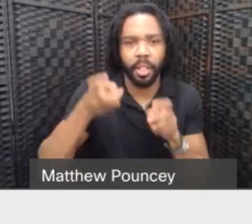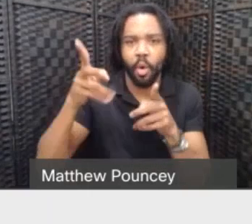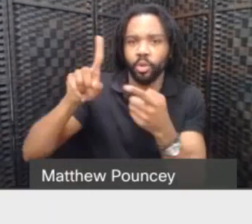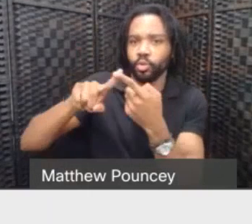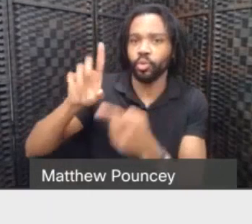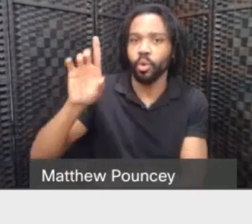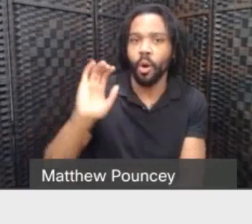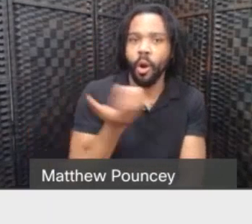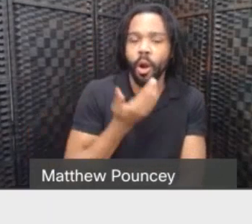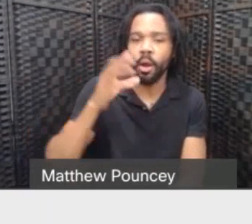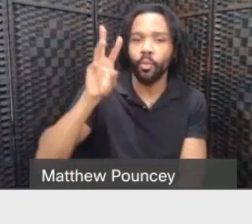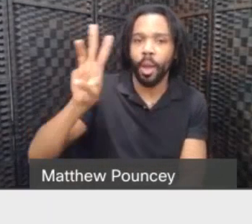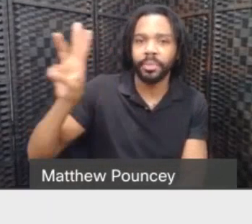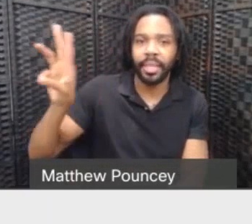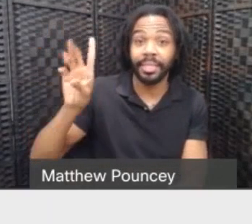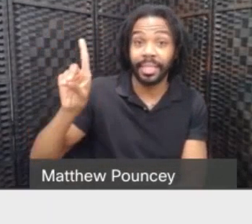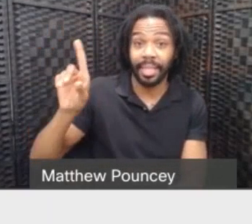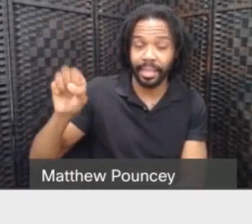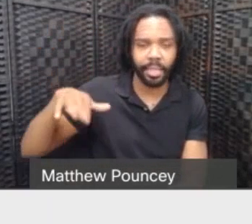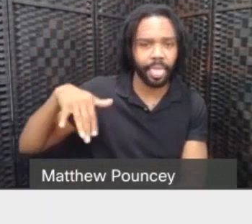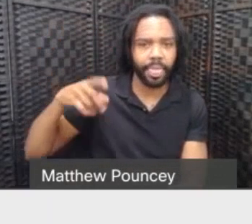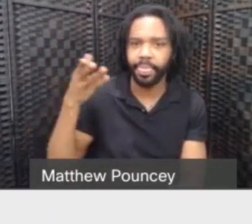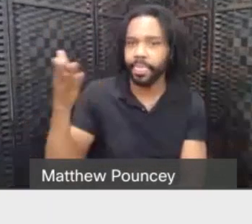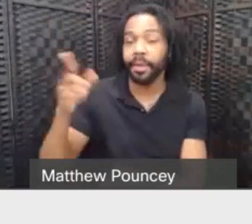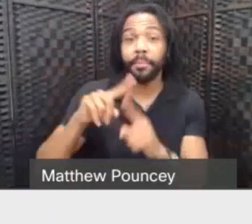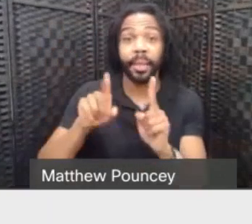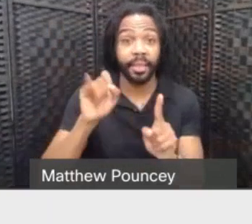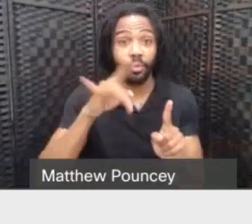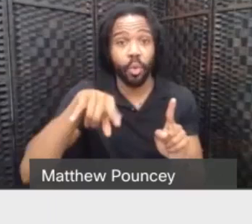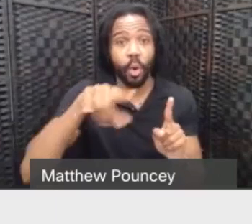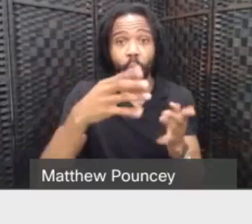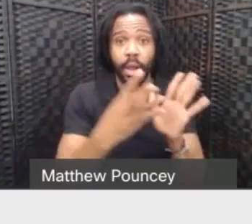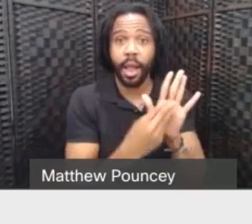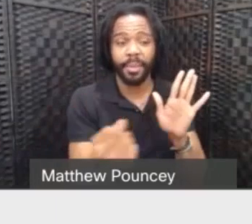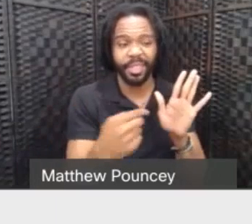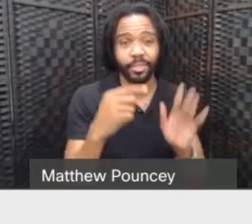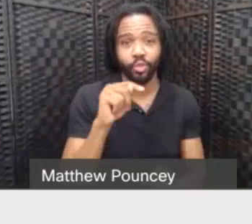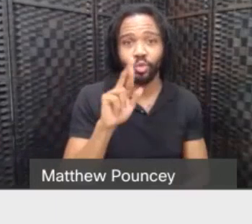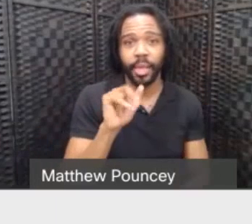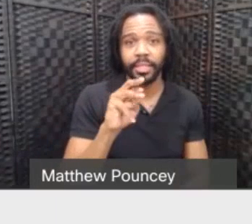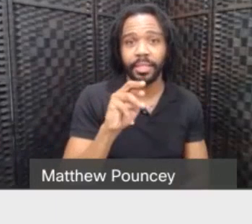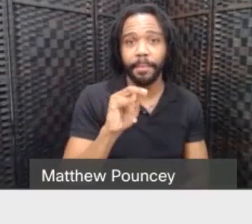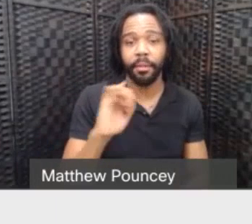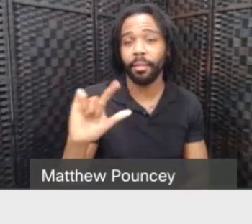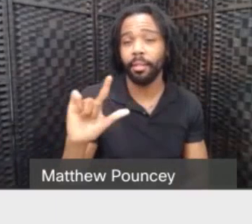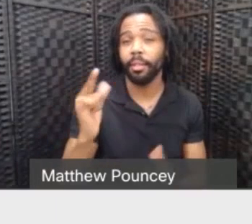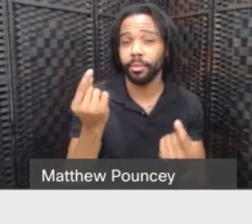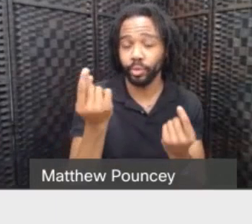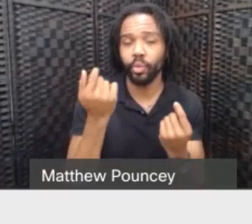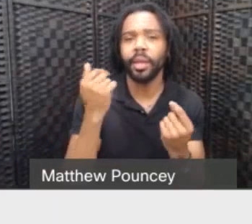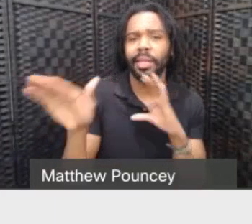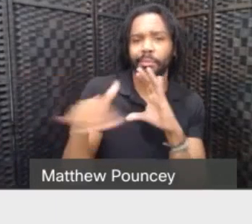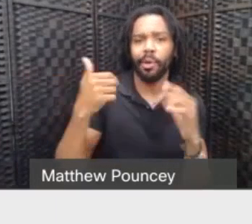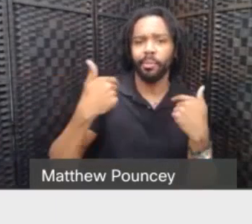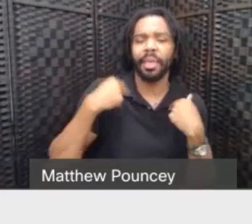link. But if someone needs a copy of the transmittal, you can either email me and I'll put my email in the chat, or I'll just